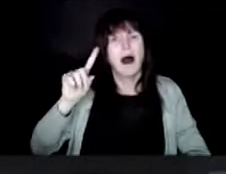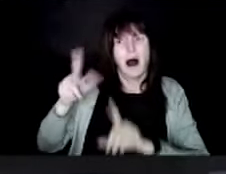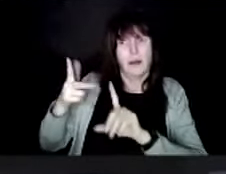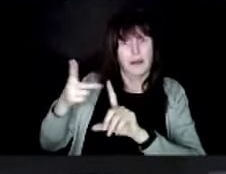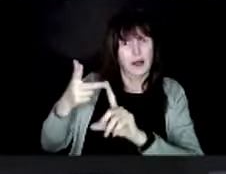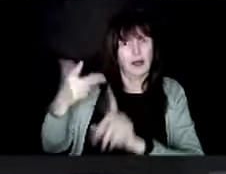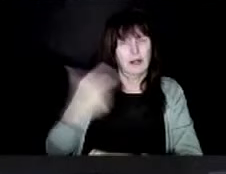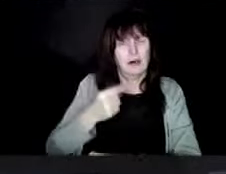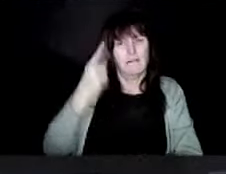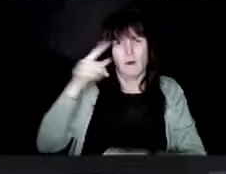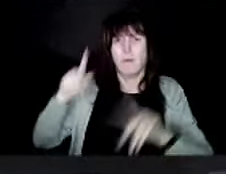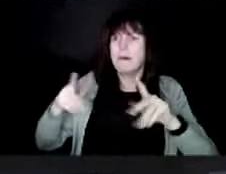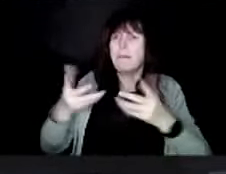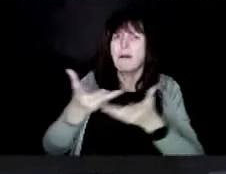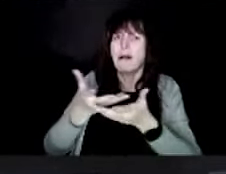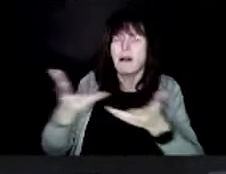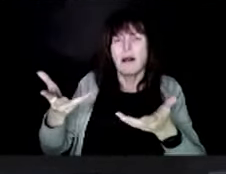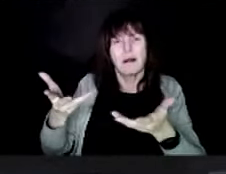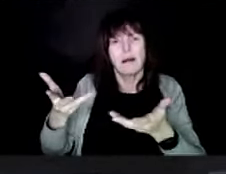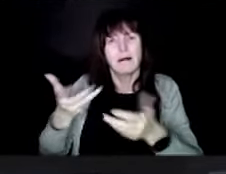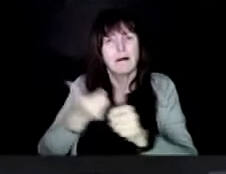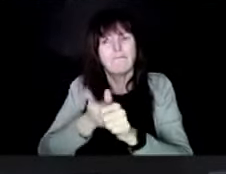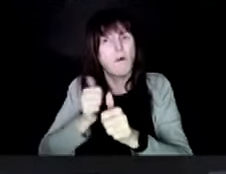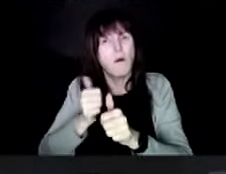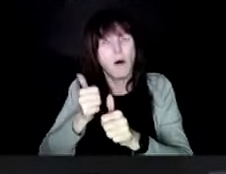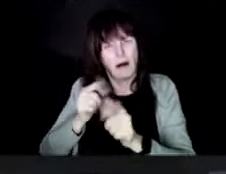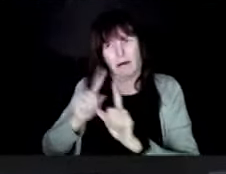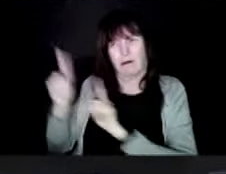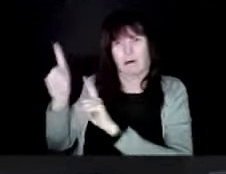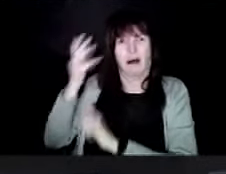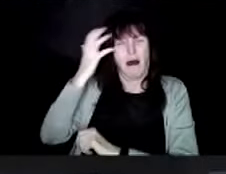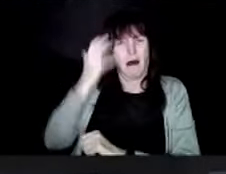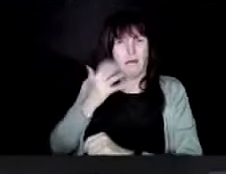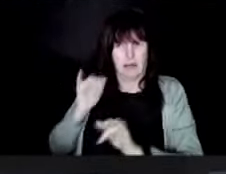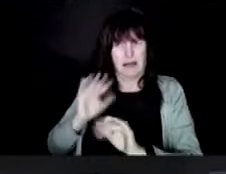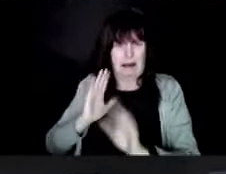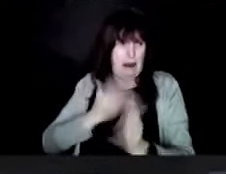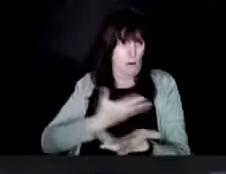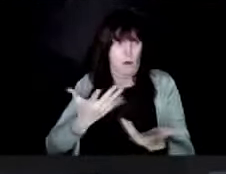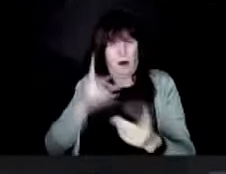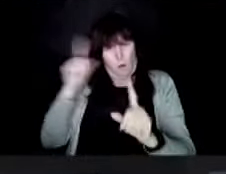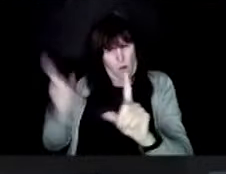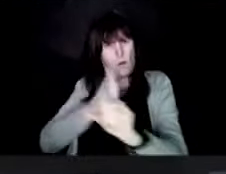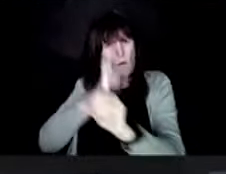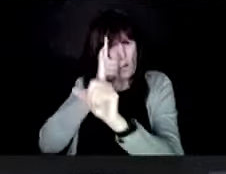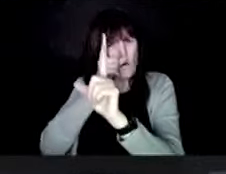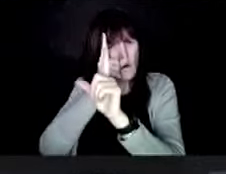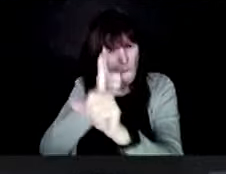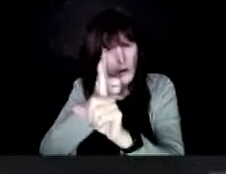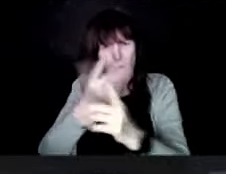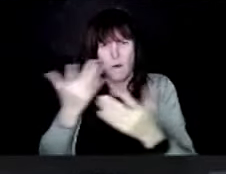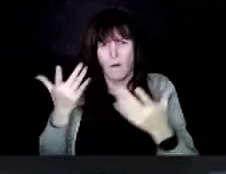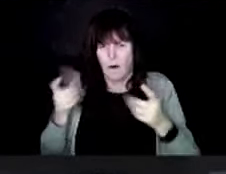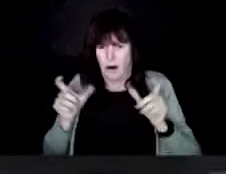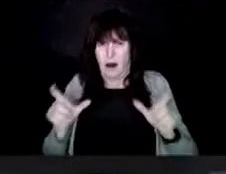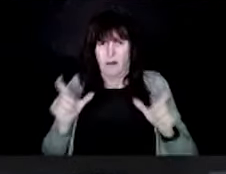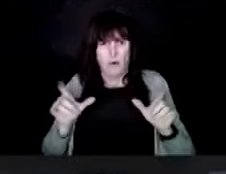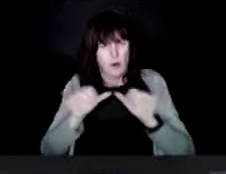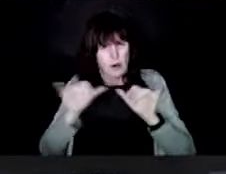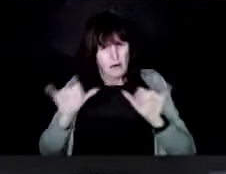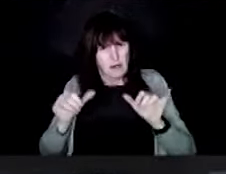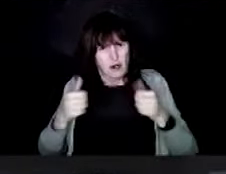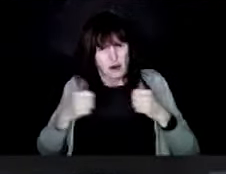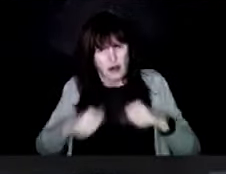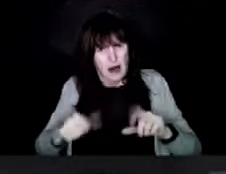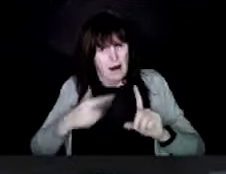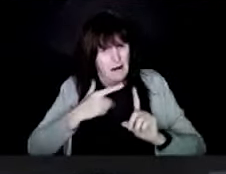targets over the last several weeks, is continue to immune boost to prevent individuals from the need or requirement